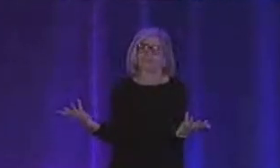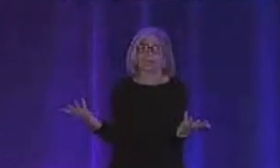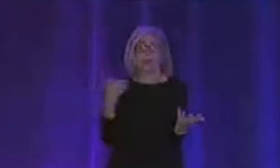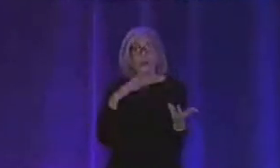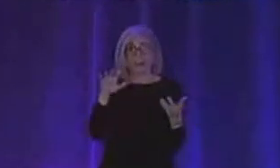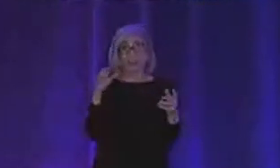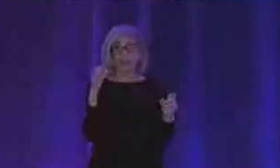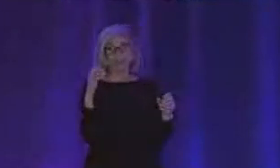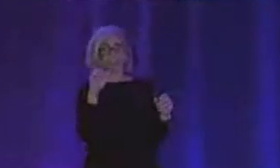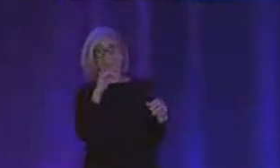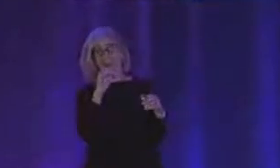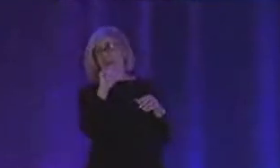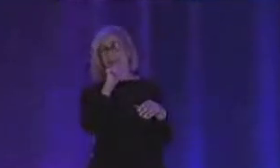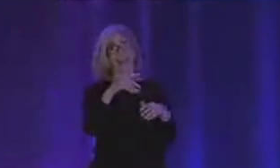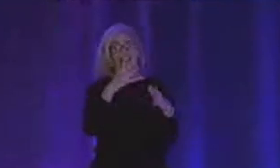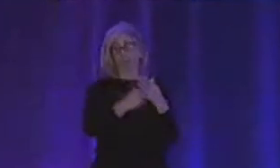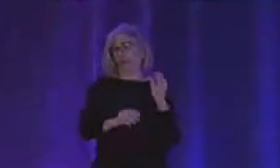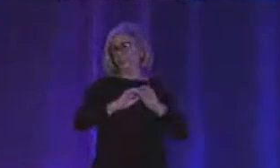by the way.